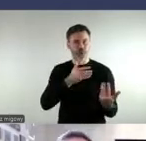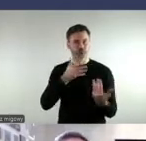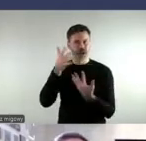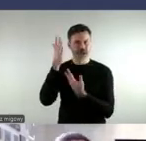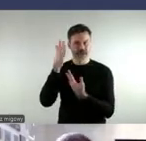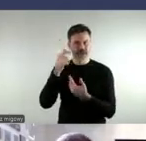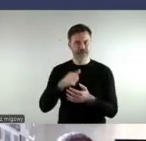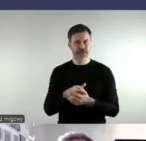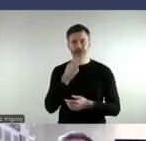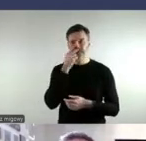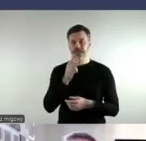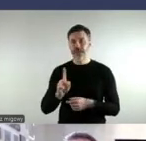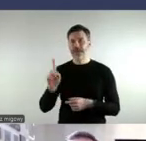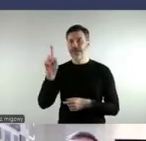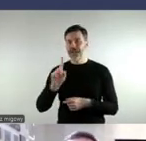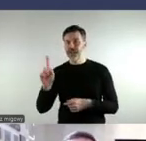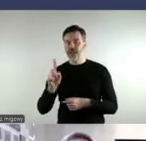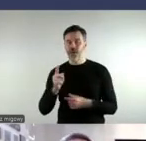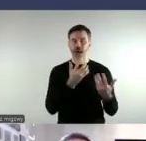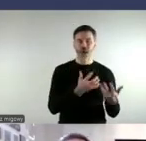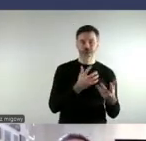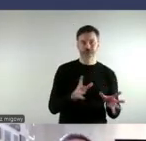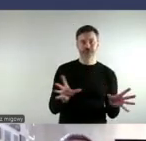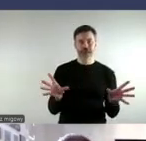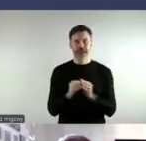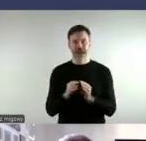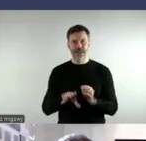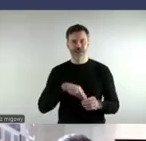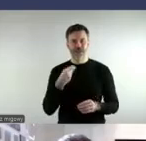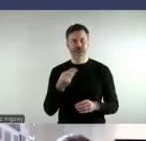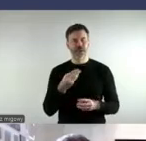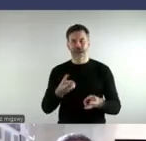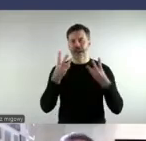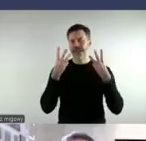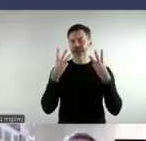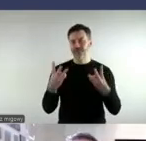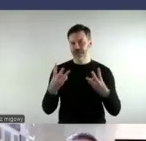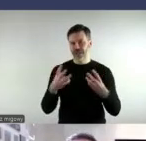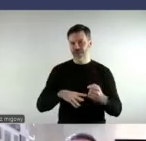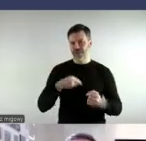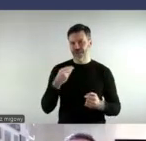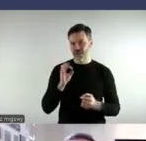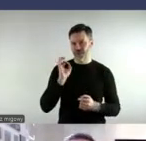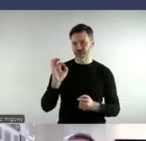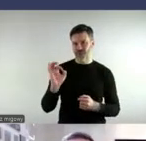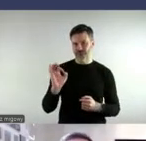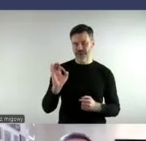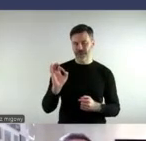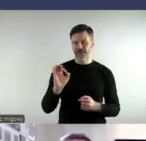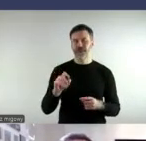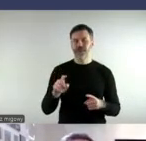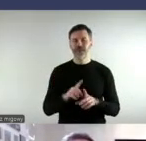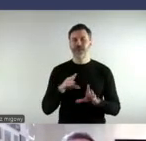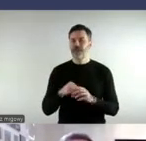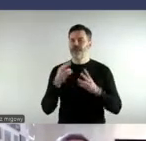brigade. We have an example where the state and the volunteer fire services celebrate one of their important holidays.